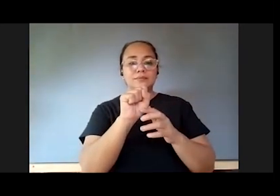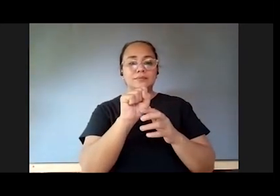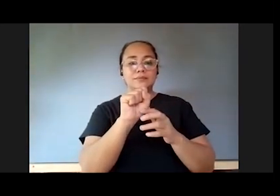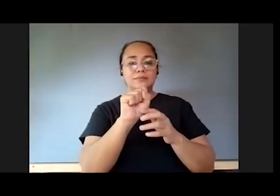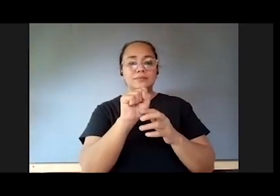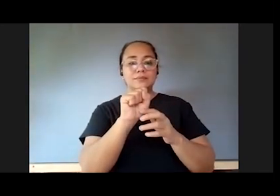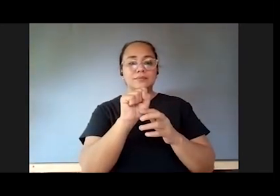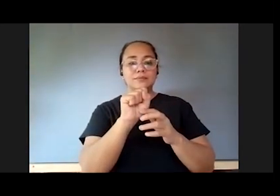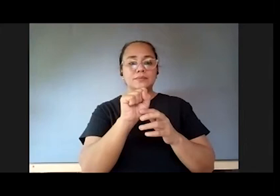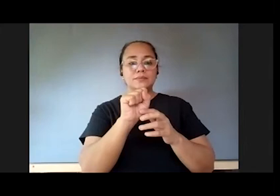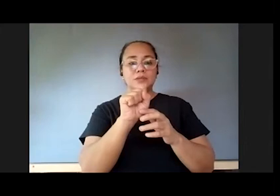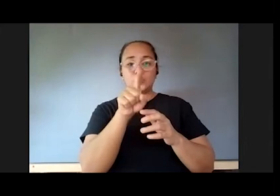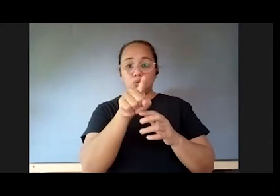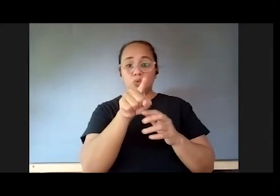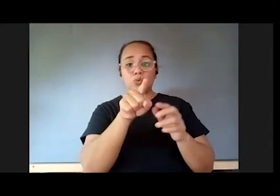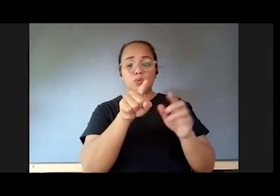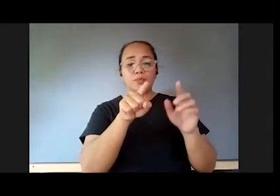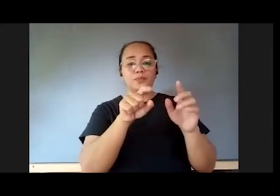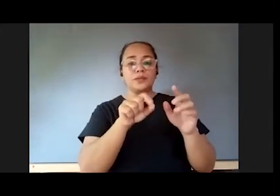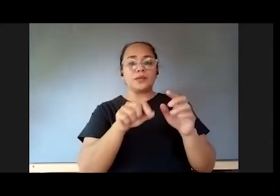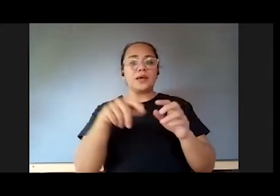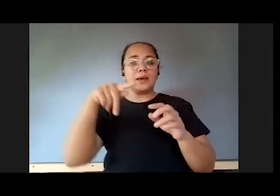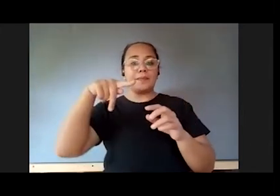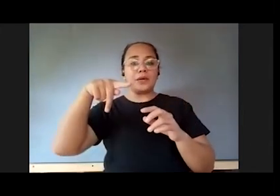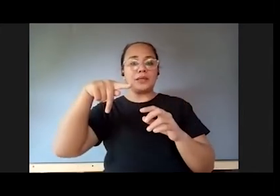and then predicate.